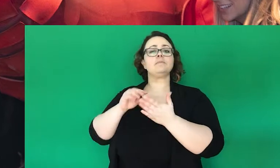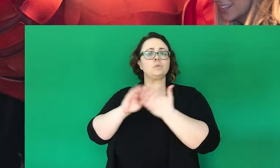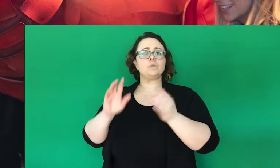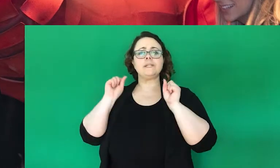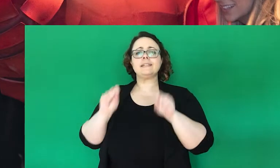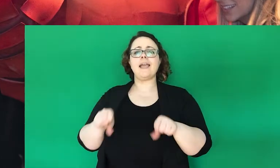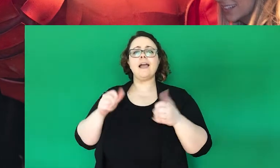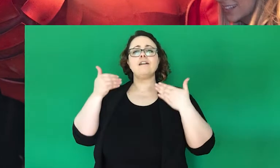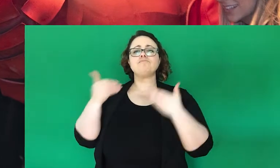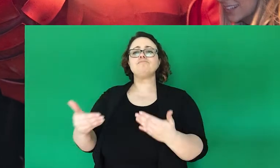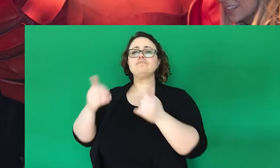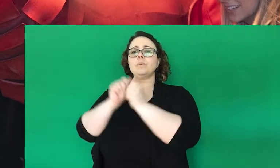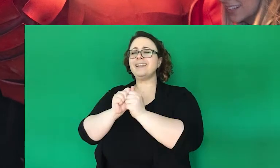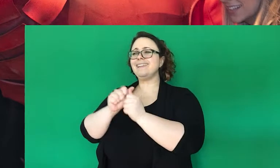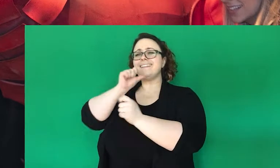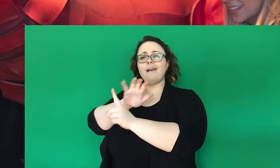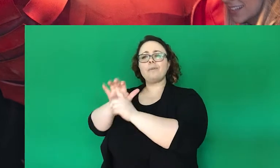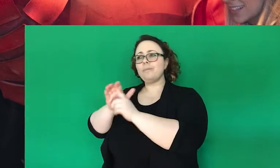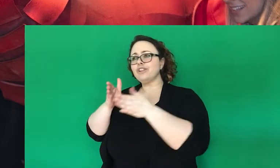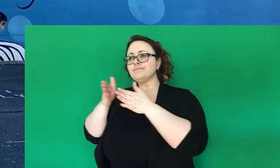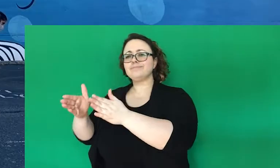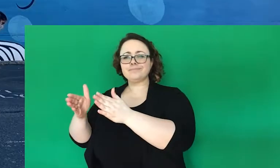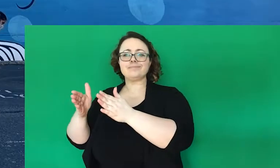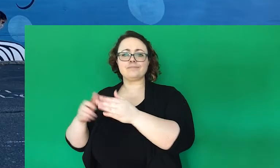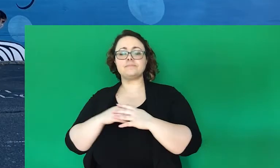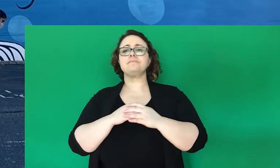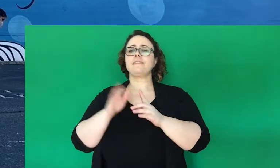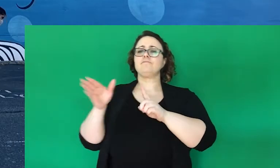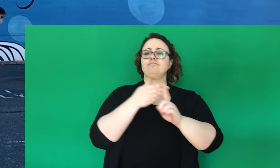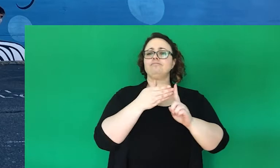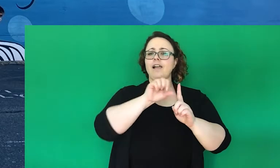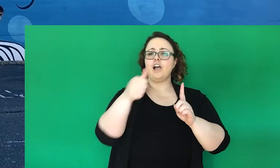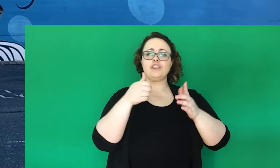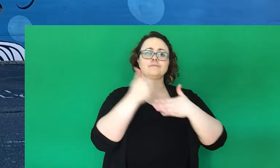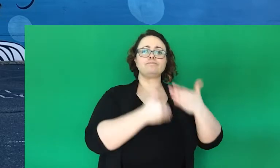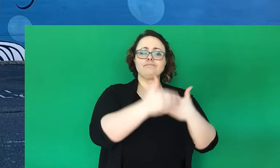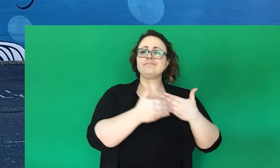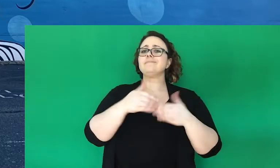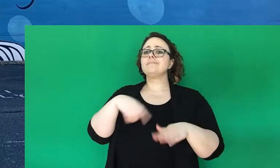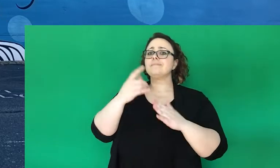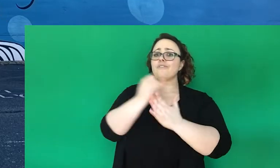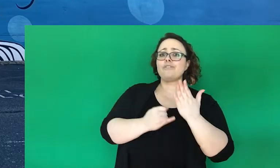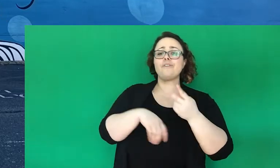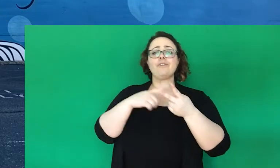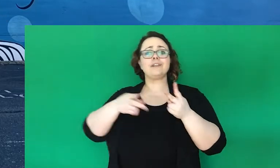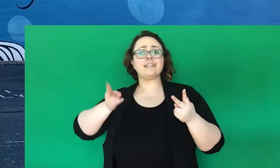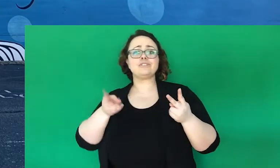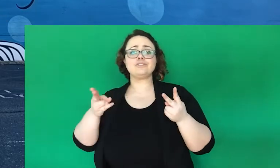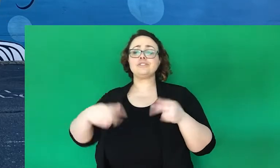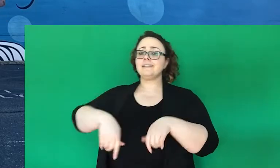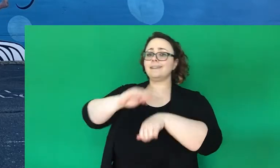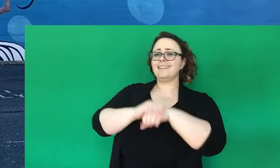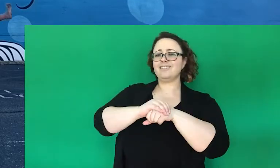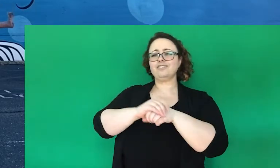our students can take that road not taken, to quote Robert Frost, and pursue the arts, and pursue